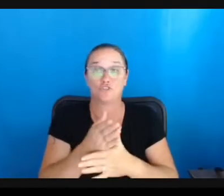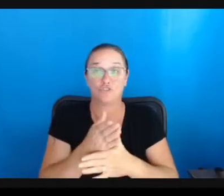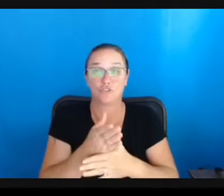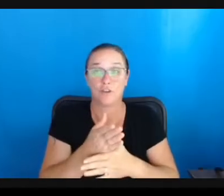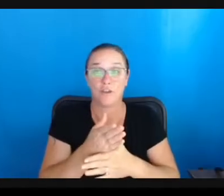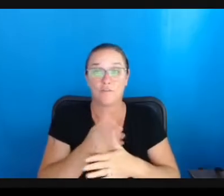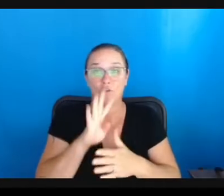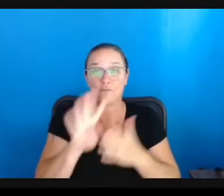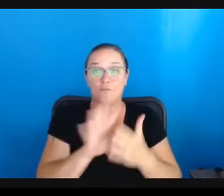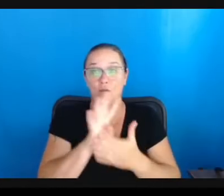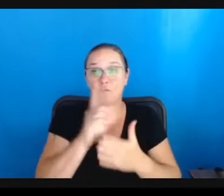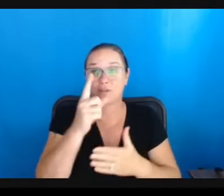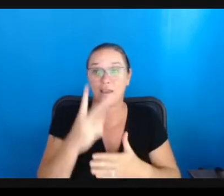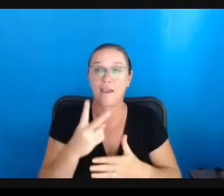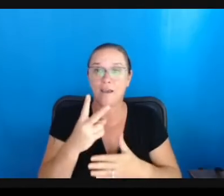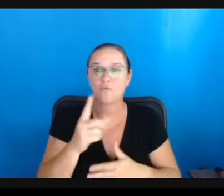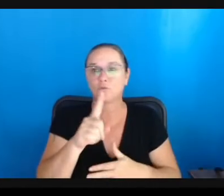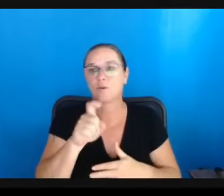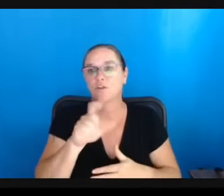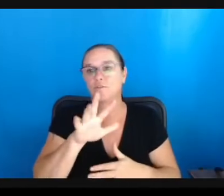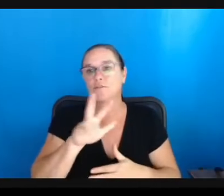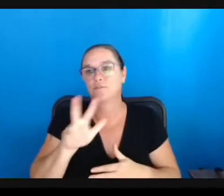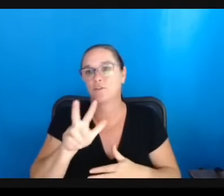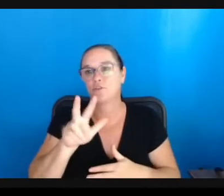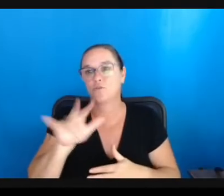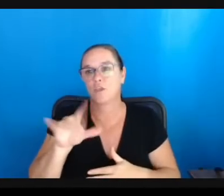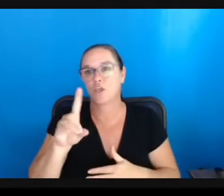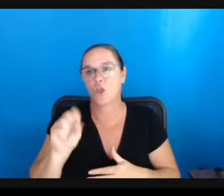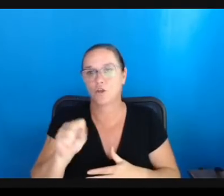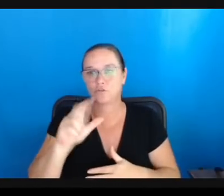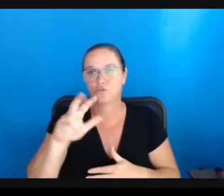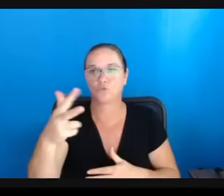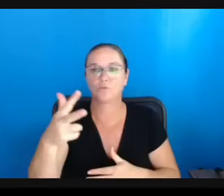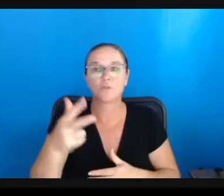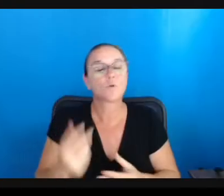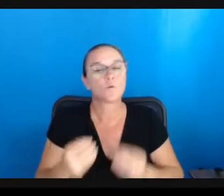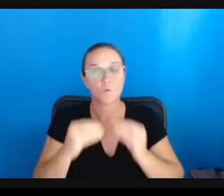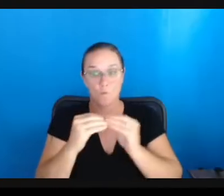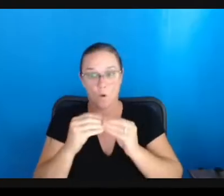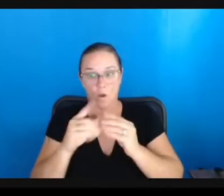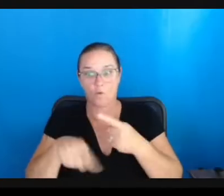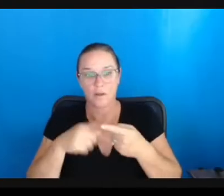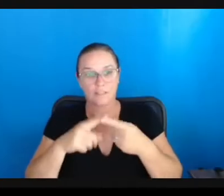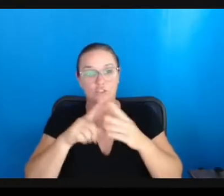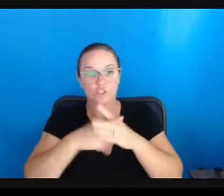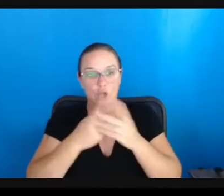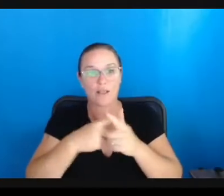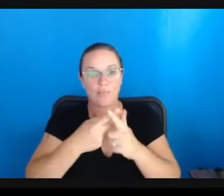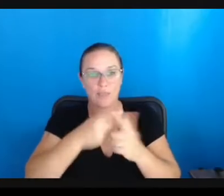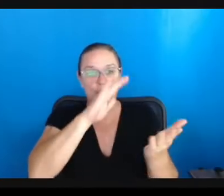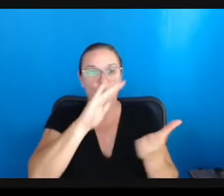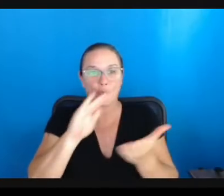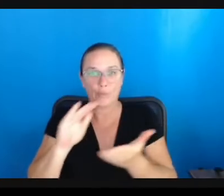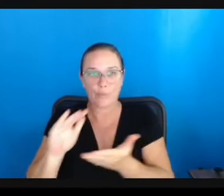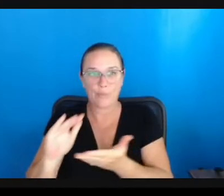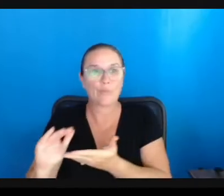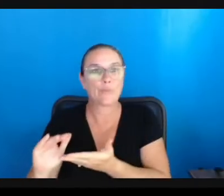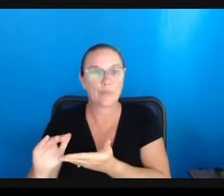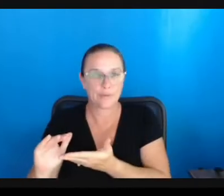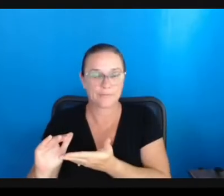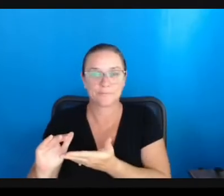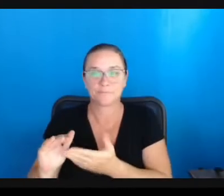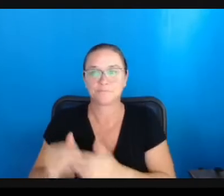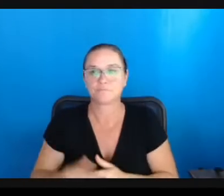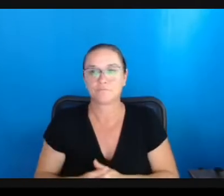or 153. Right? So that shows you how it's much higher to start, and then tails off as it goes on, and then averages somewhere in the middle